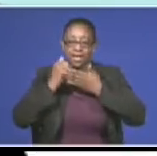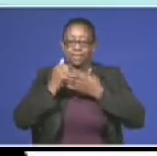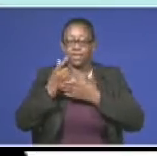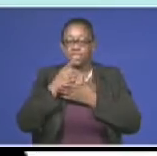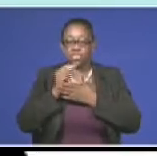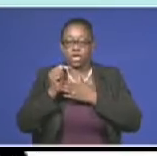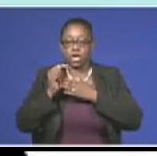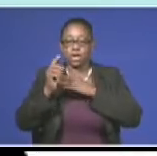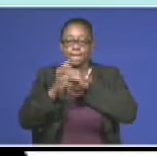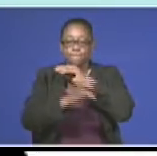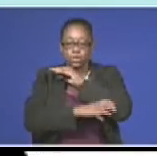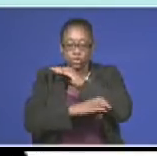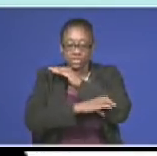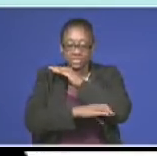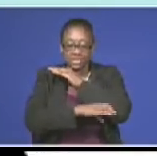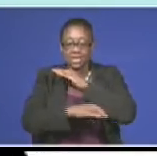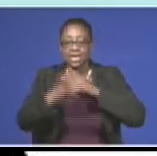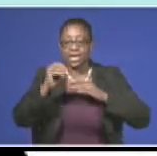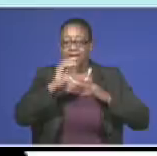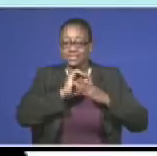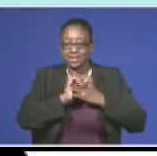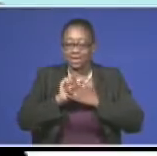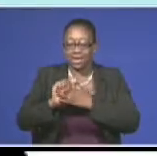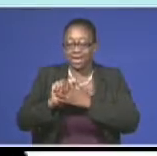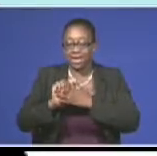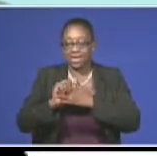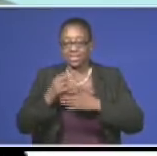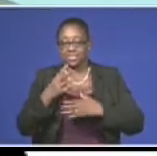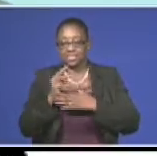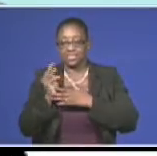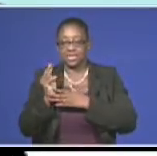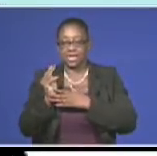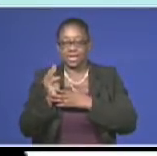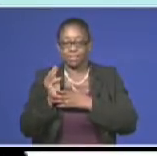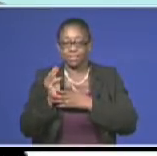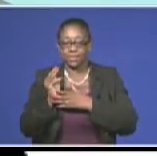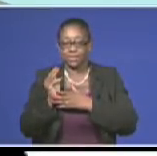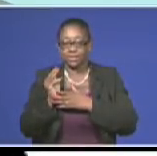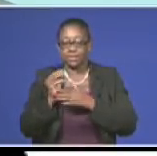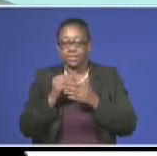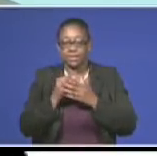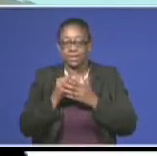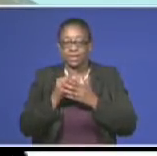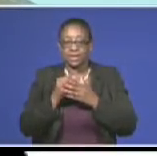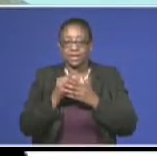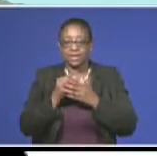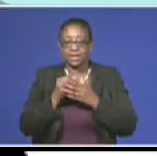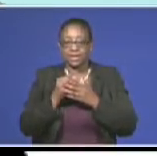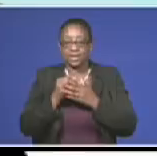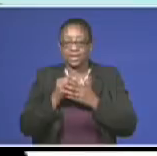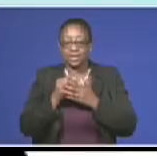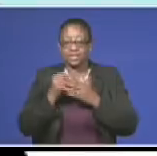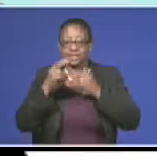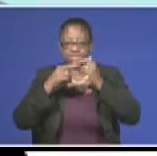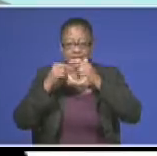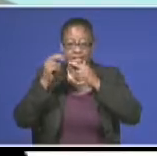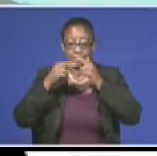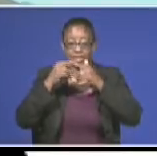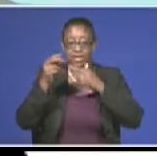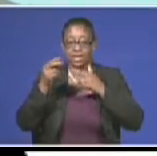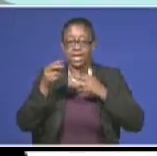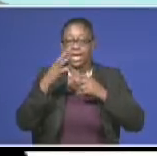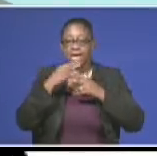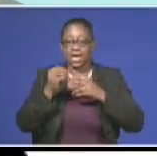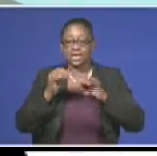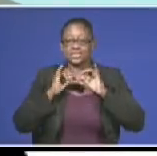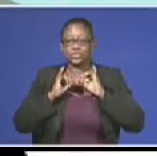guide the community to take a step-by-step approach in preparing themselves, in developing their program, and in